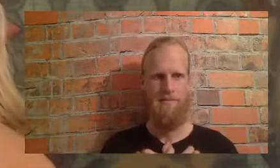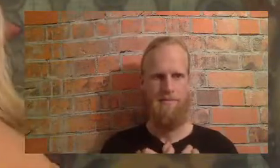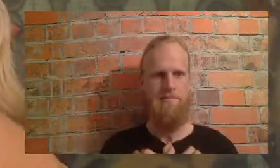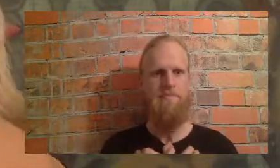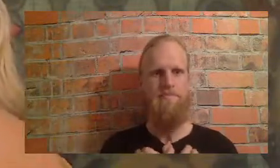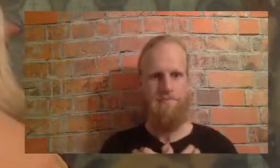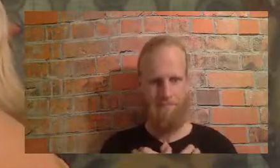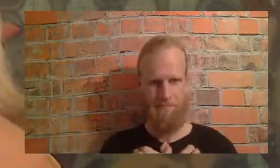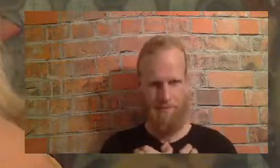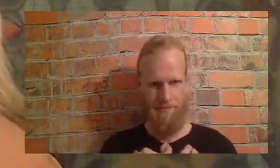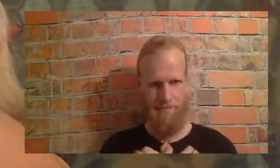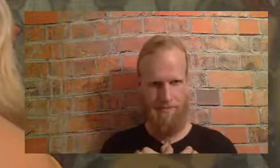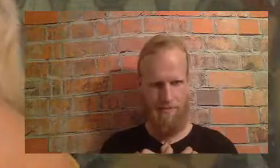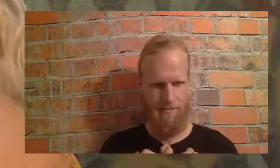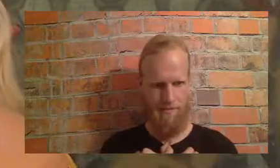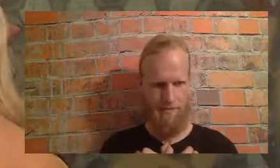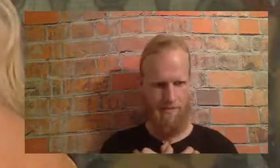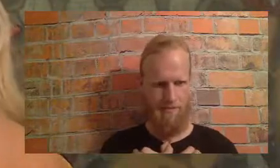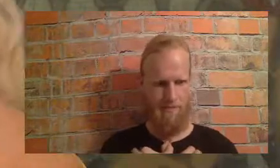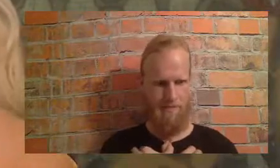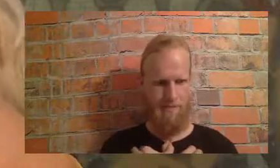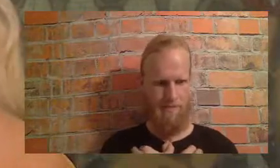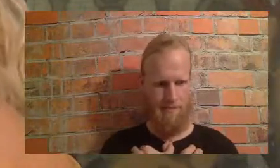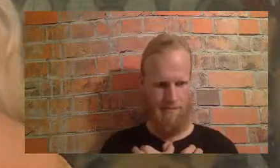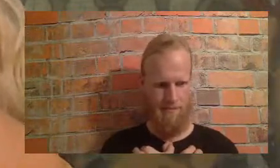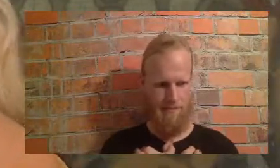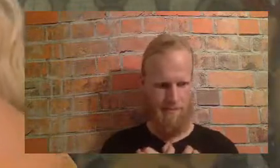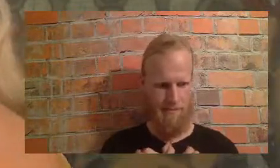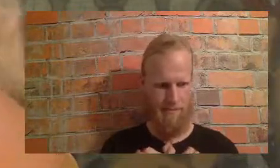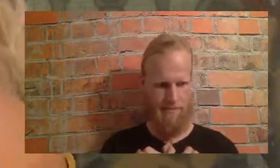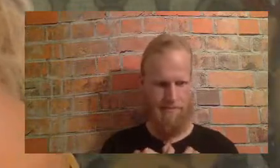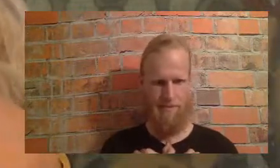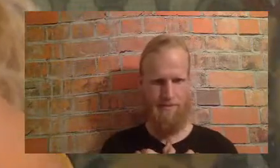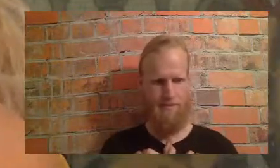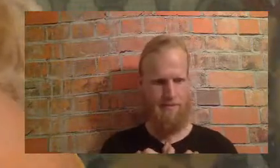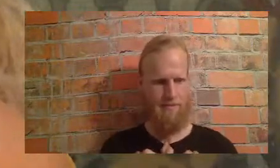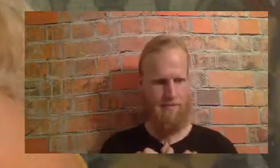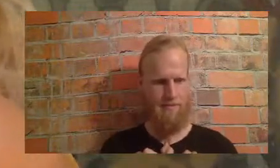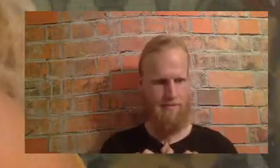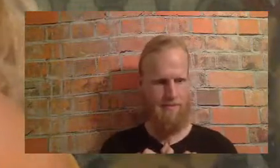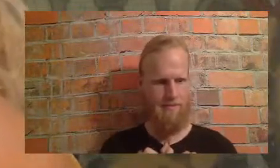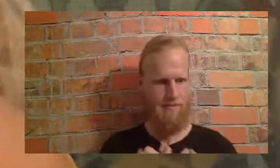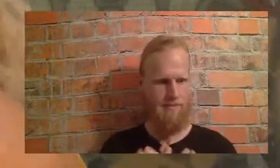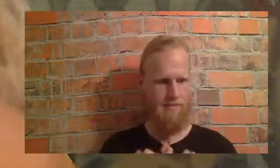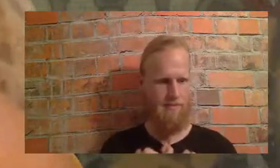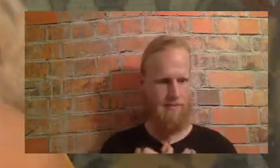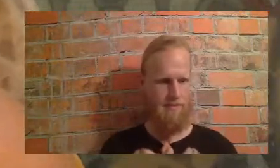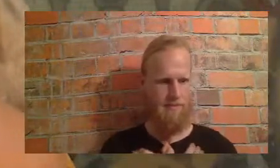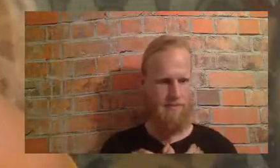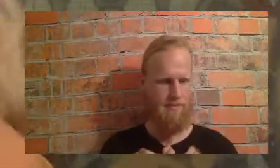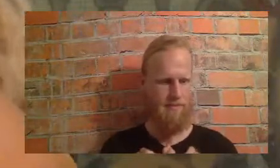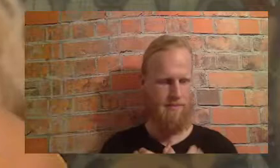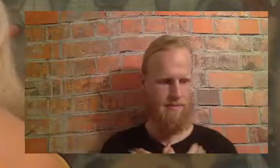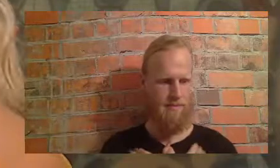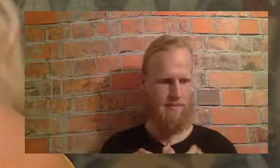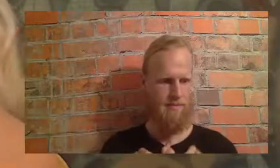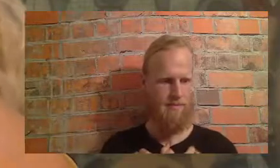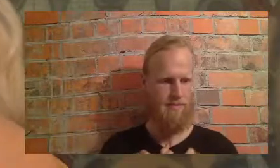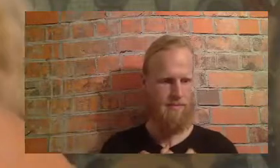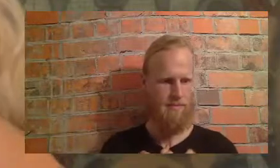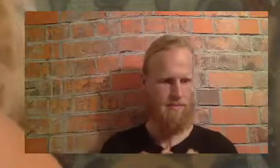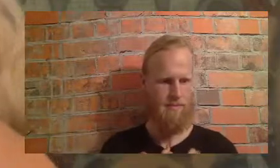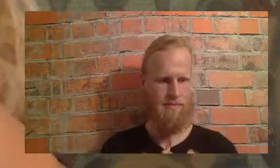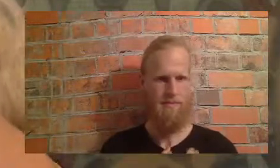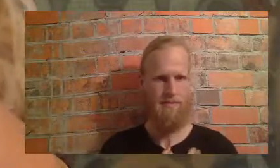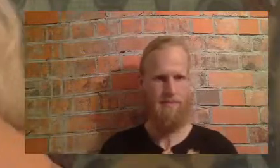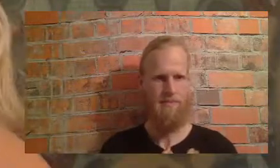Remembering that you can edit these words and say what you need to say. No matter what I'm saying, I want you to be honest with yourself and change the words